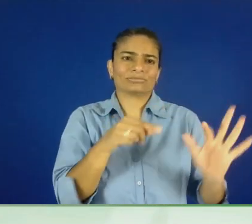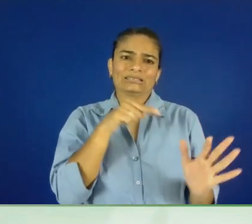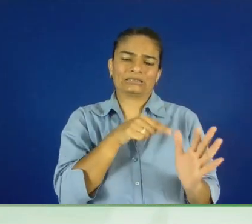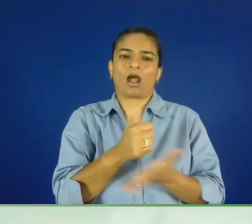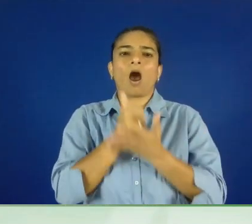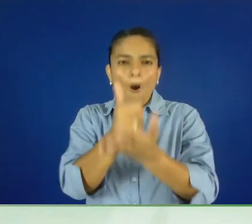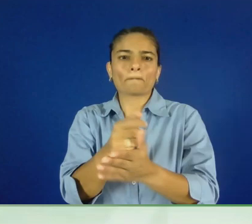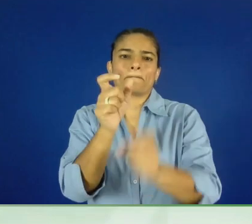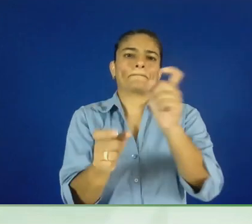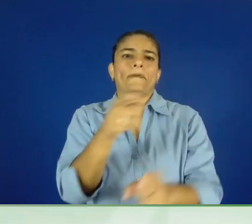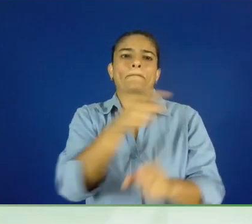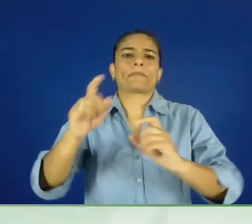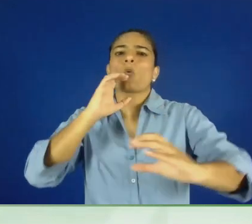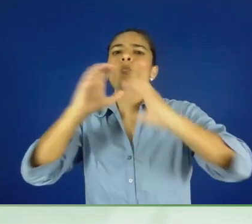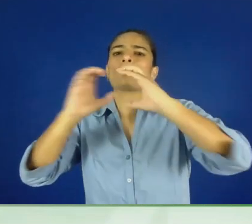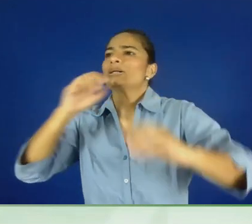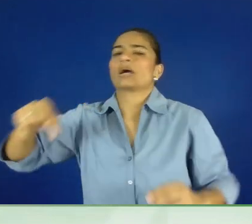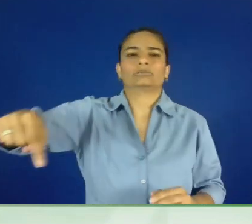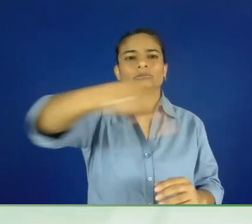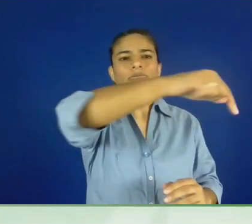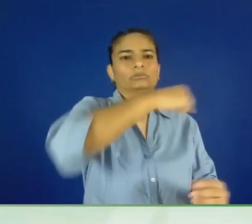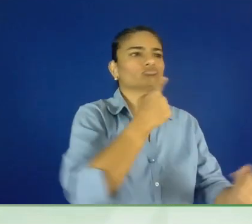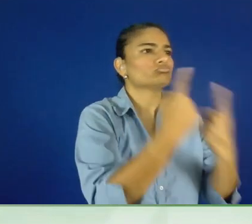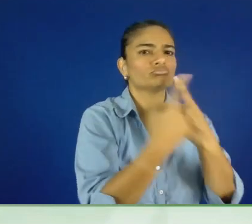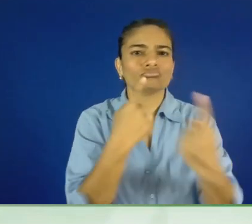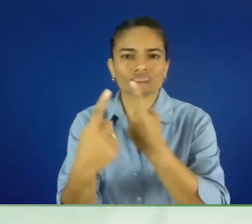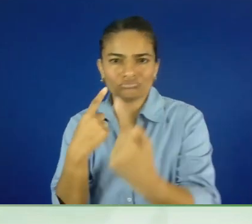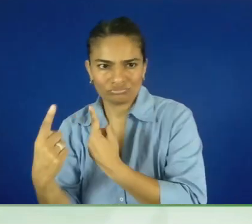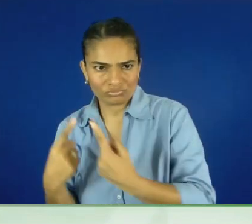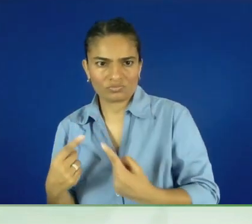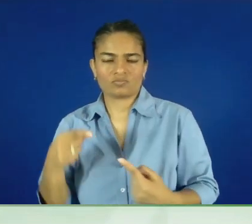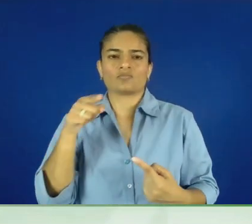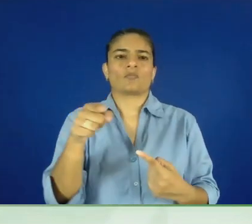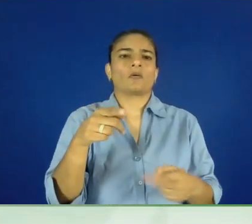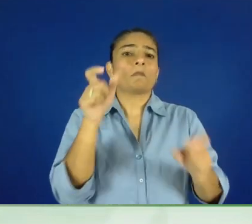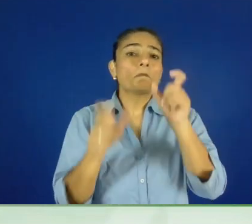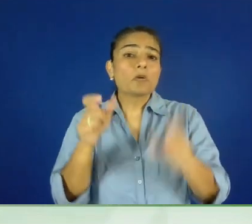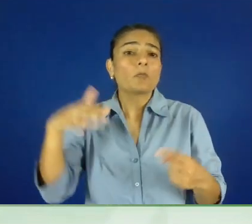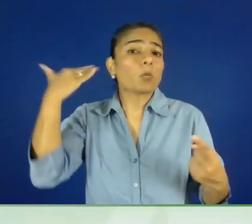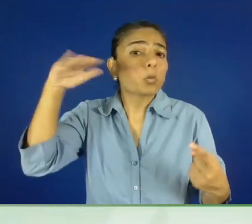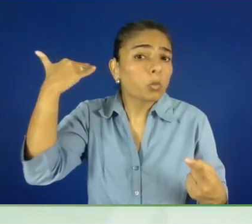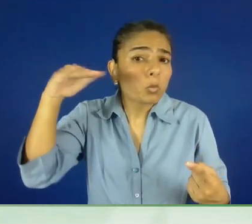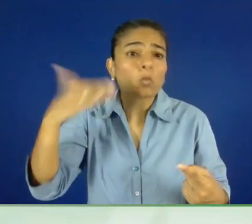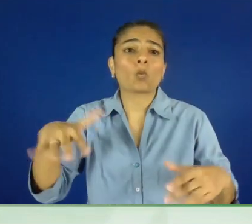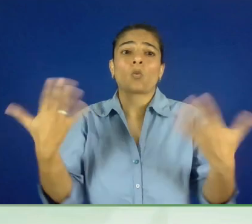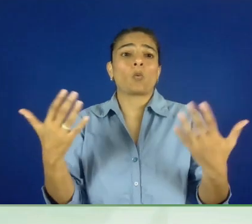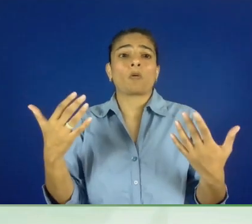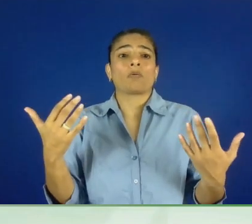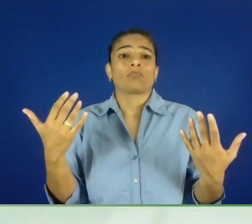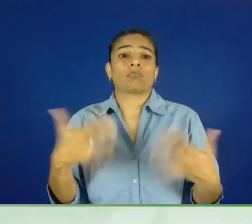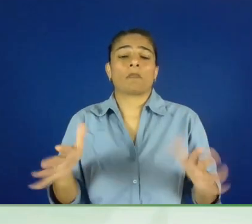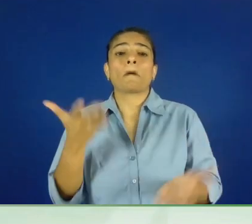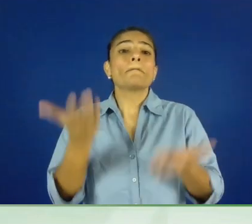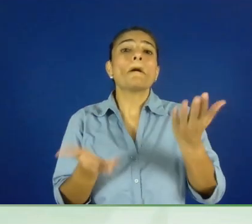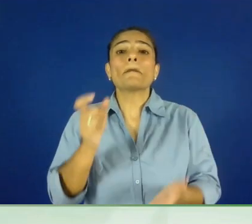it can be people who are hard of hearing or people who are deaf, but it can also be people with a stutter, for example. So from that perspective, I see a lot of